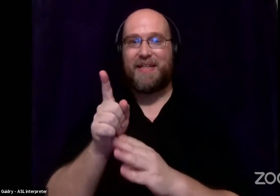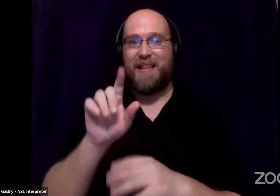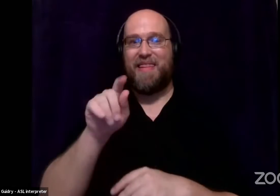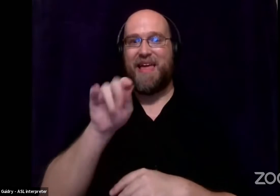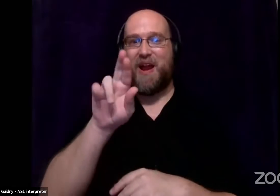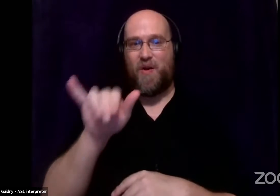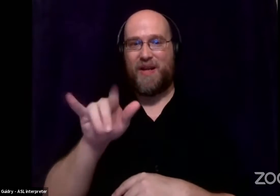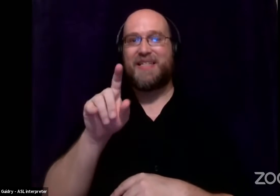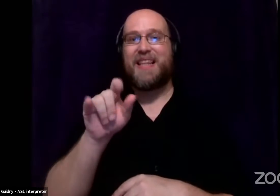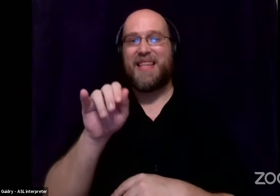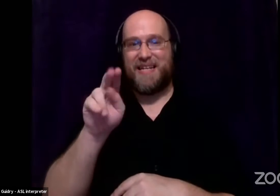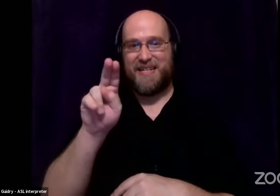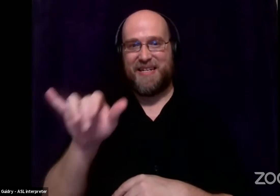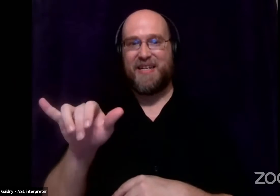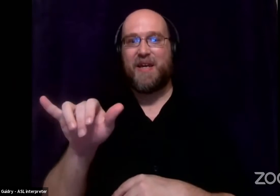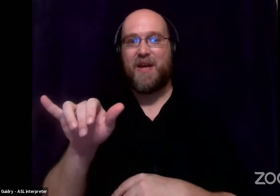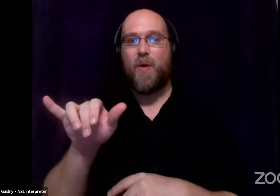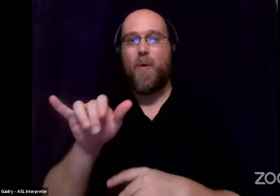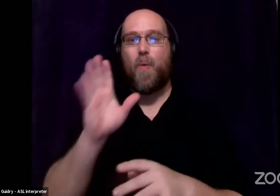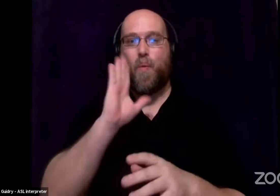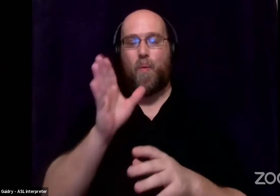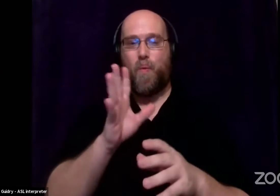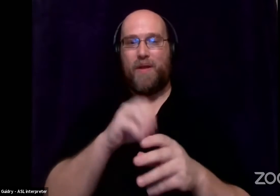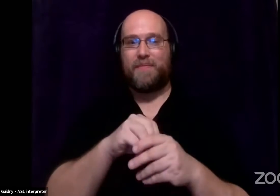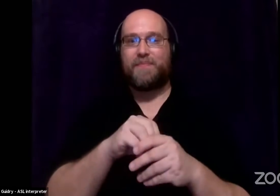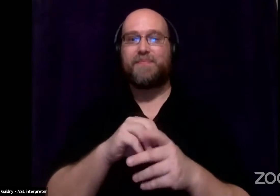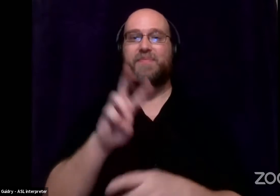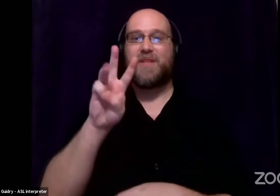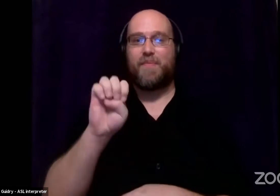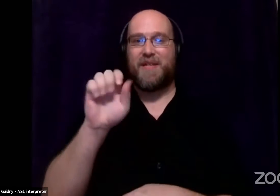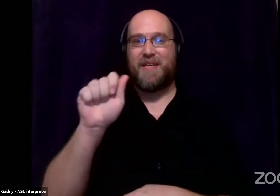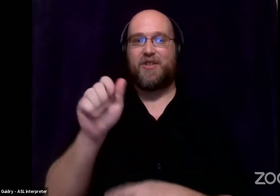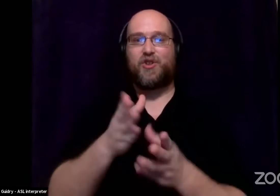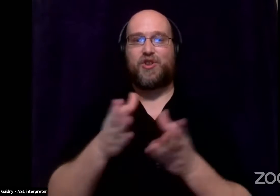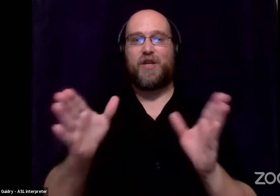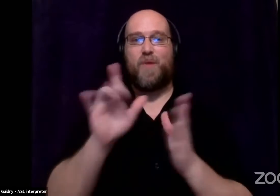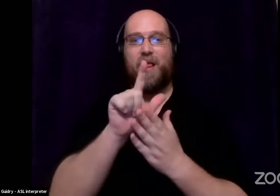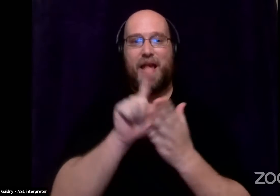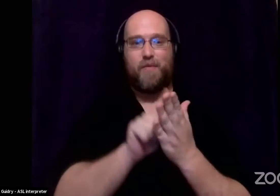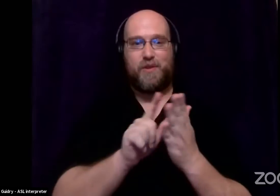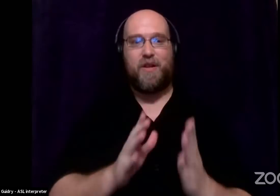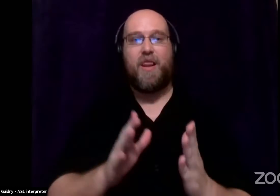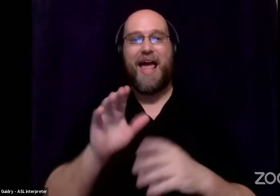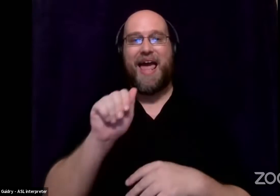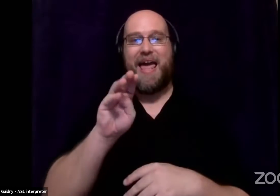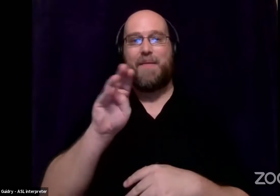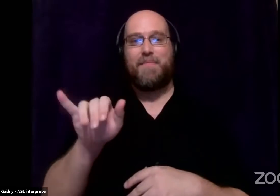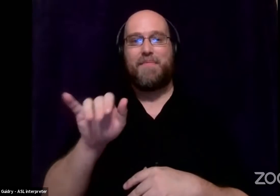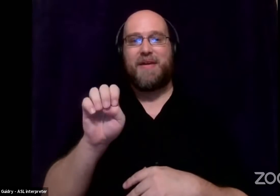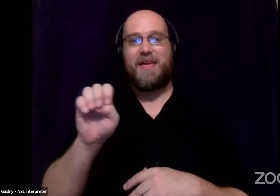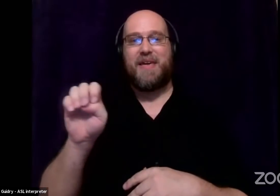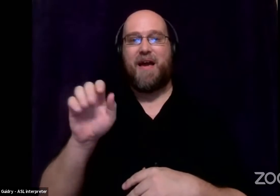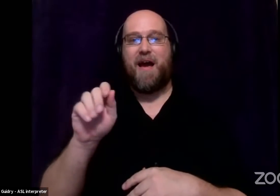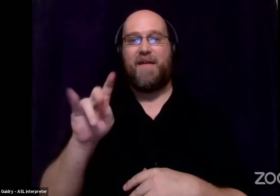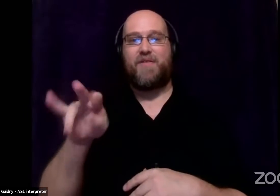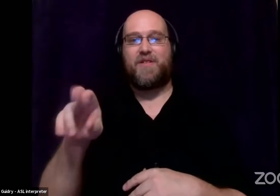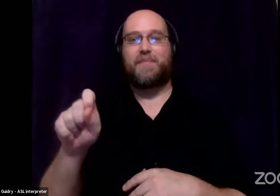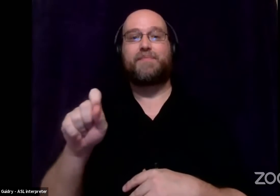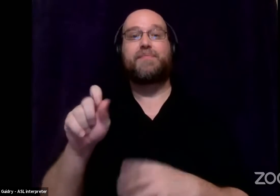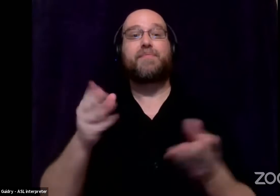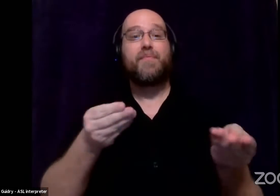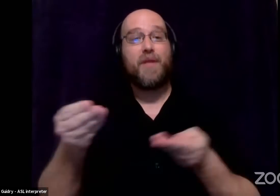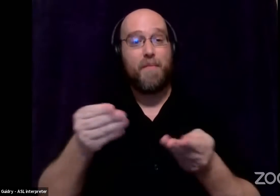participating WEA panelists are WEA General Counsel Amy Iverson, Bargaining Specialist Jennifer